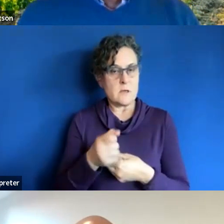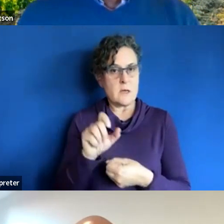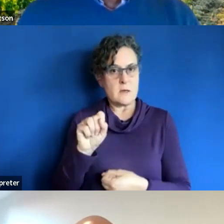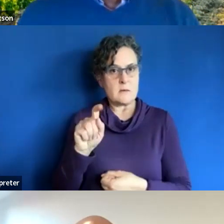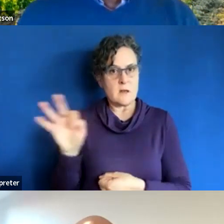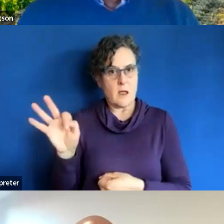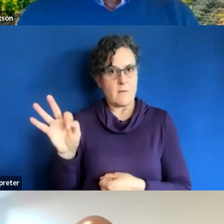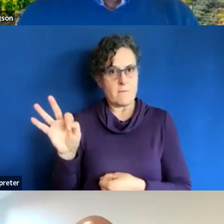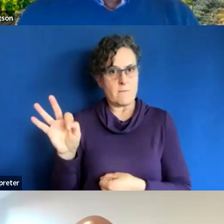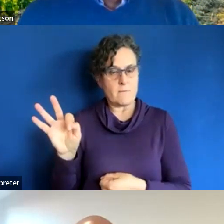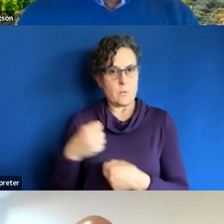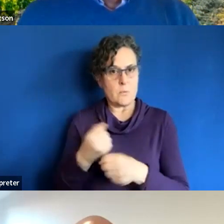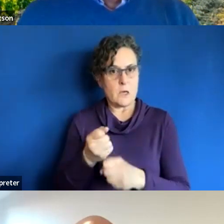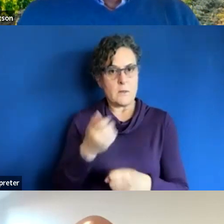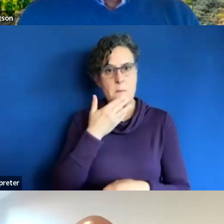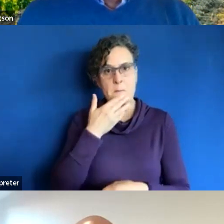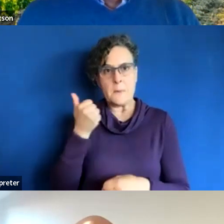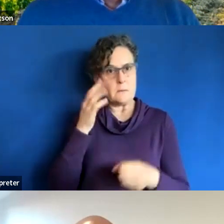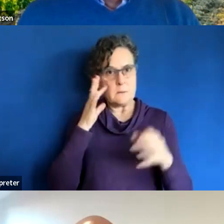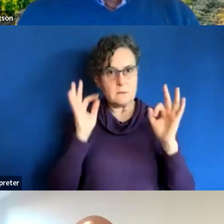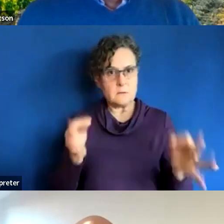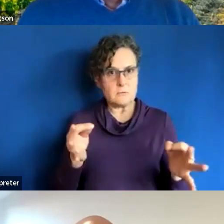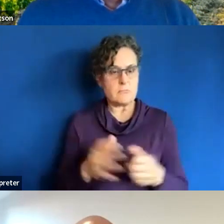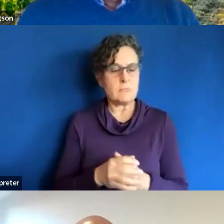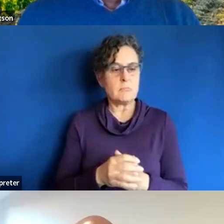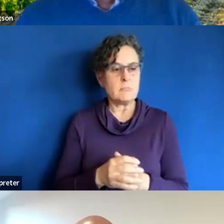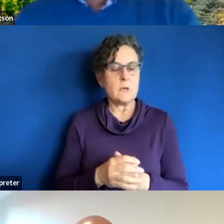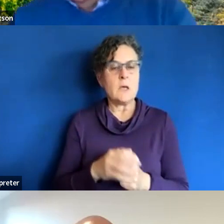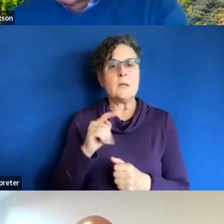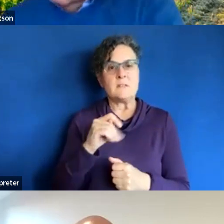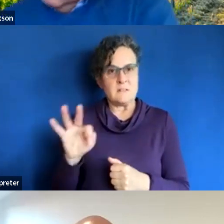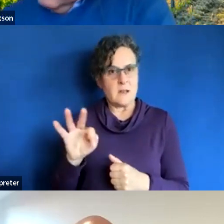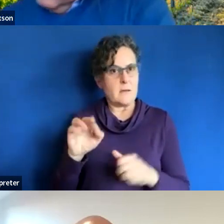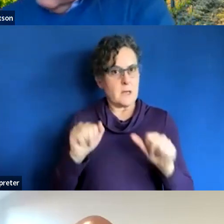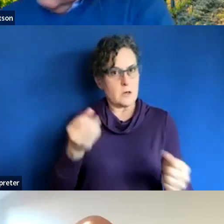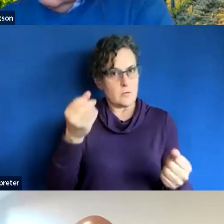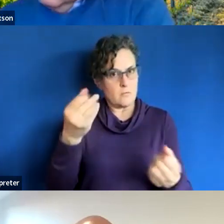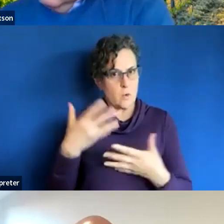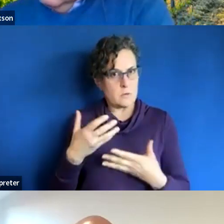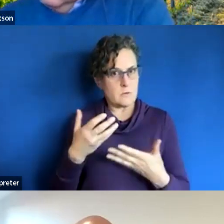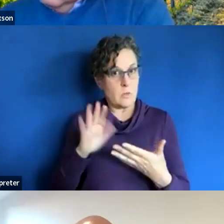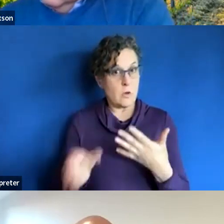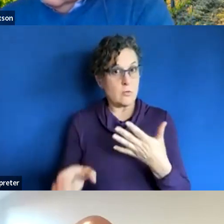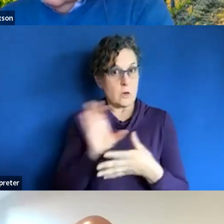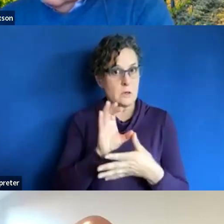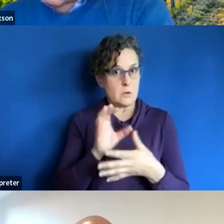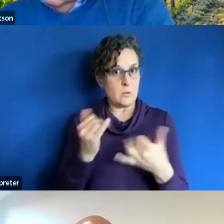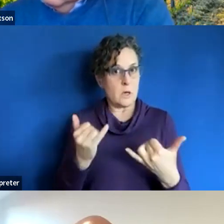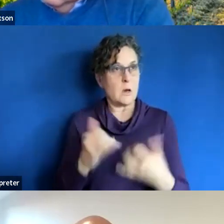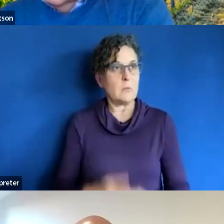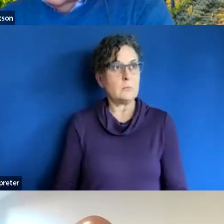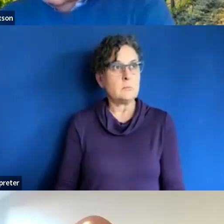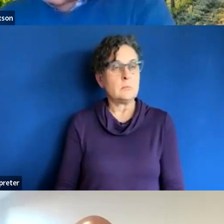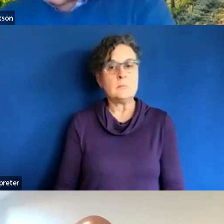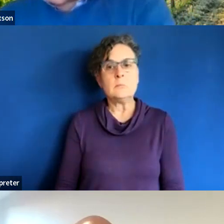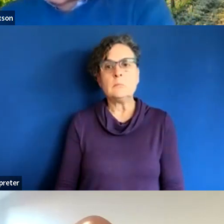plan, and I'll let staff tell us what their criteria may be at this point.